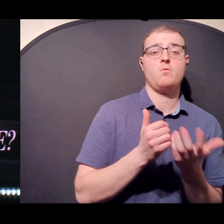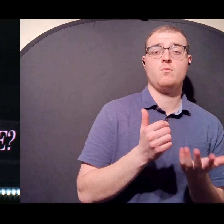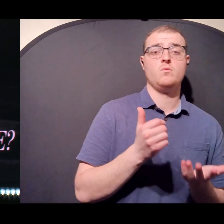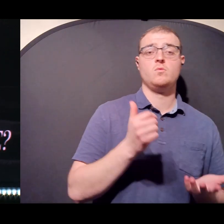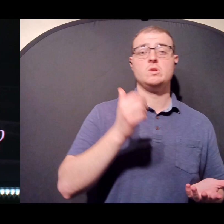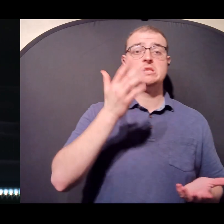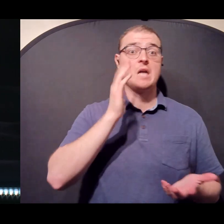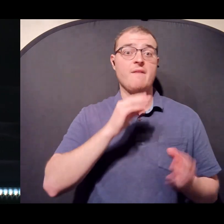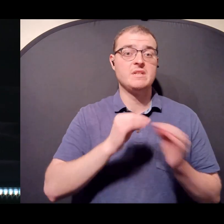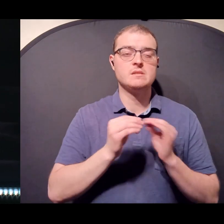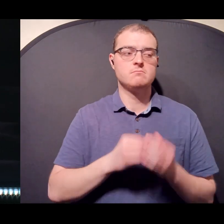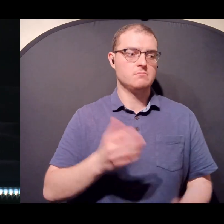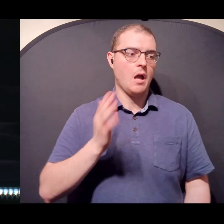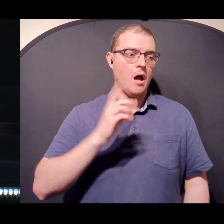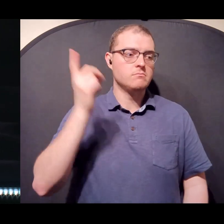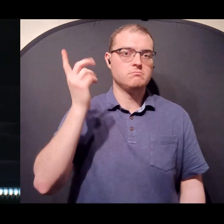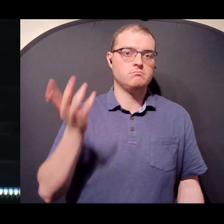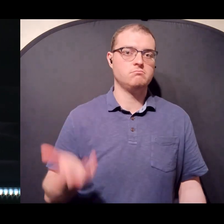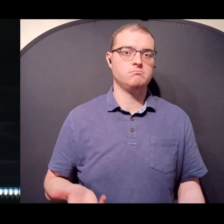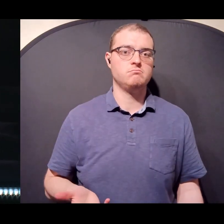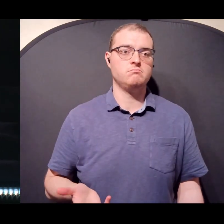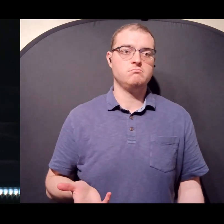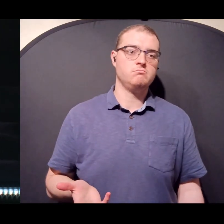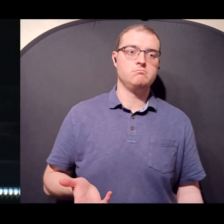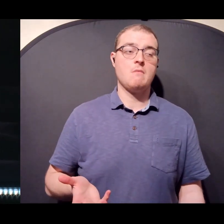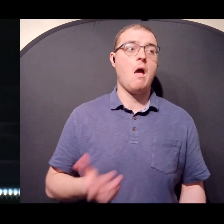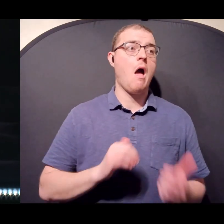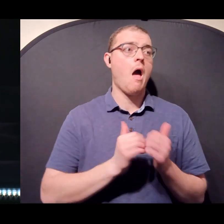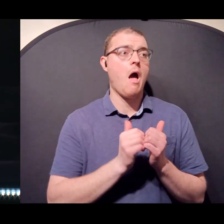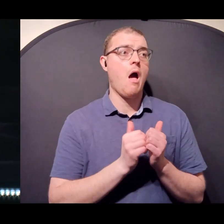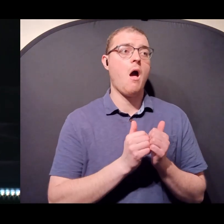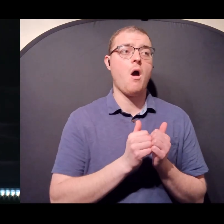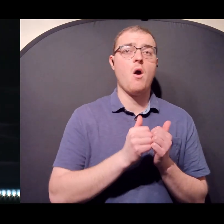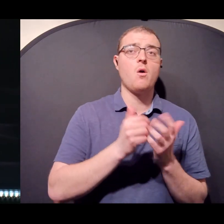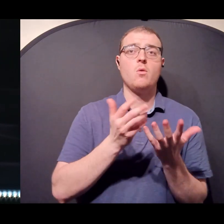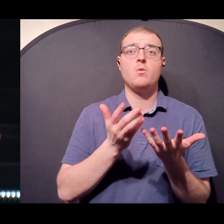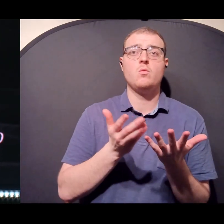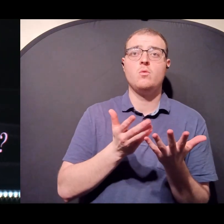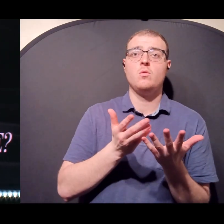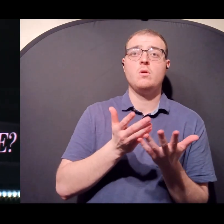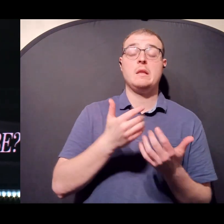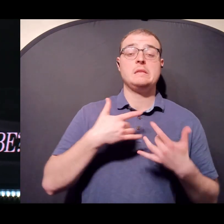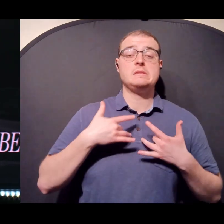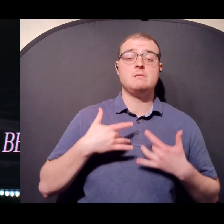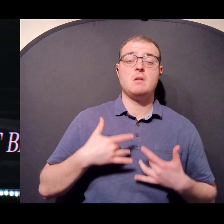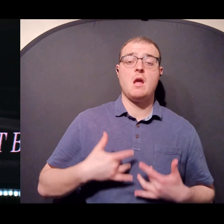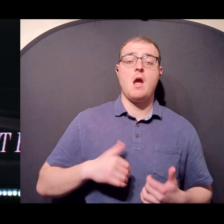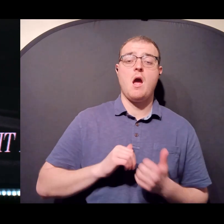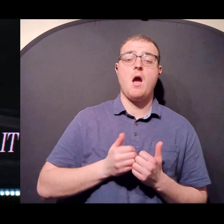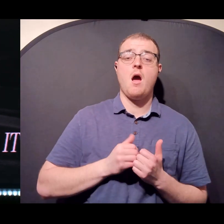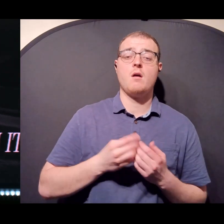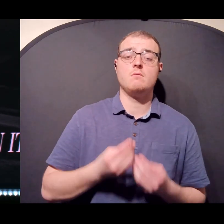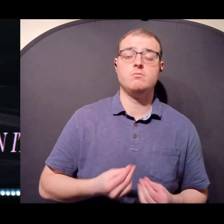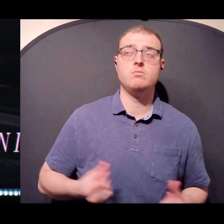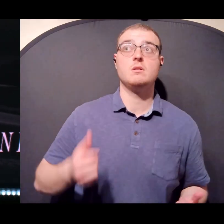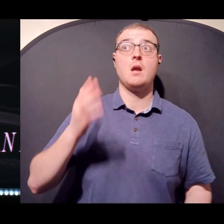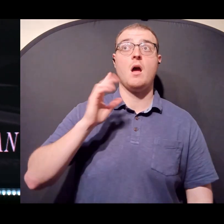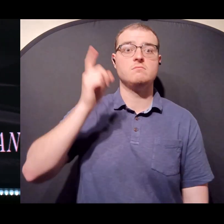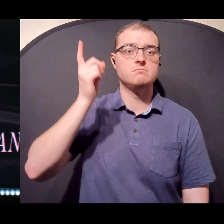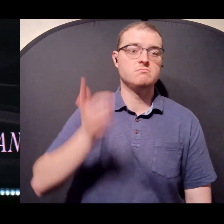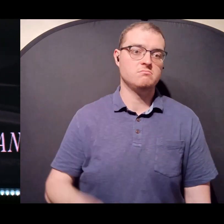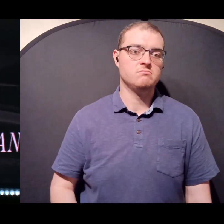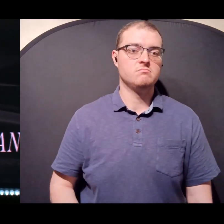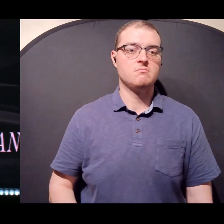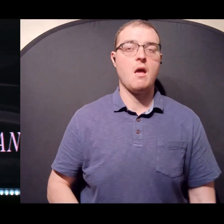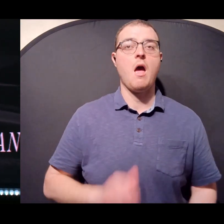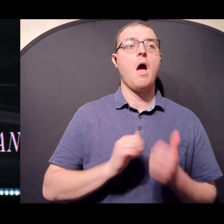How is God gonna fix it? It's God. How am I gonna get through this hard season of depression? It's